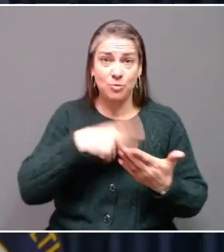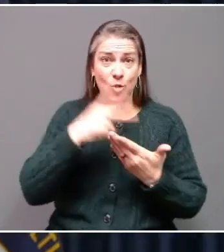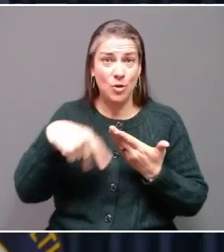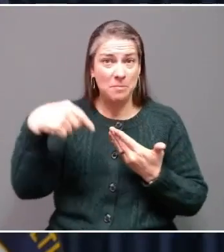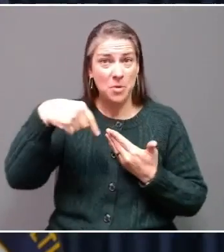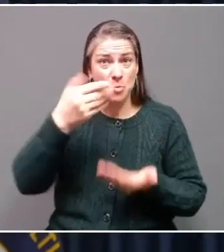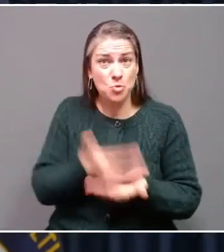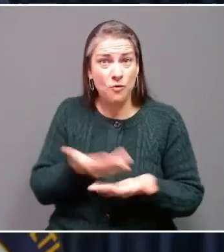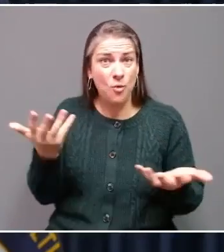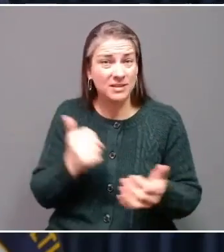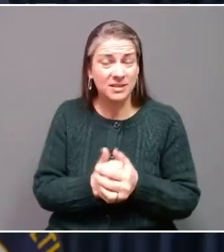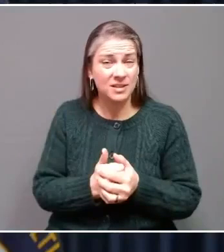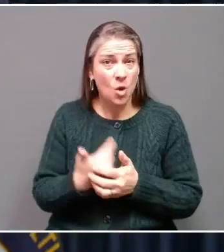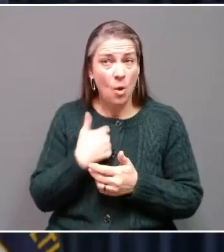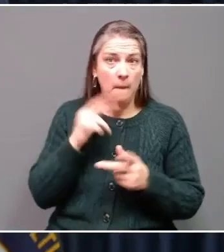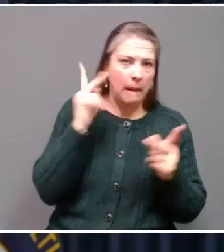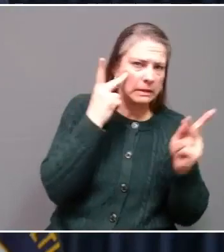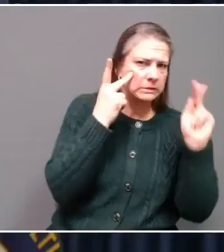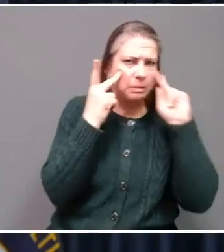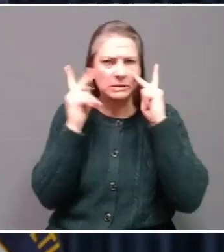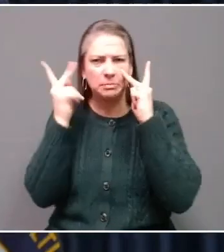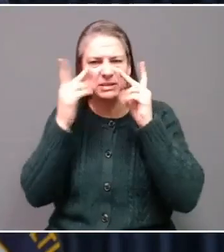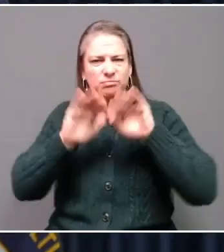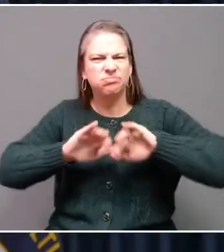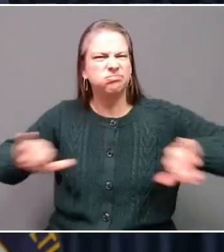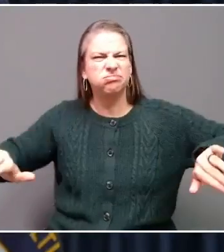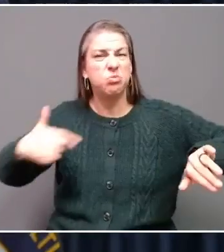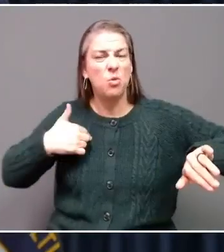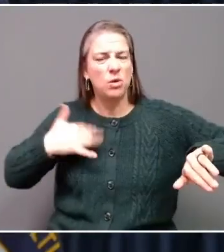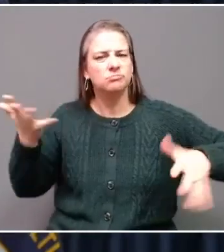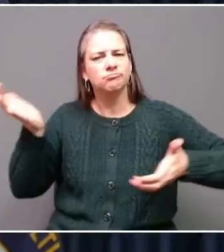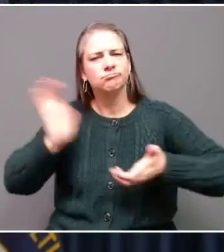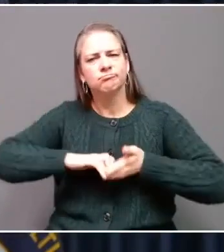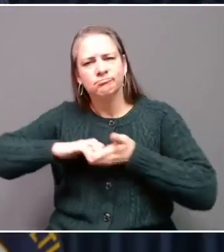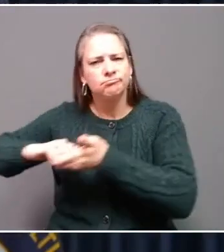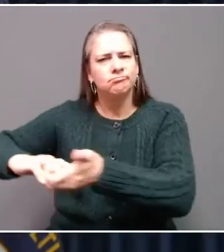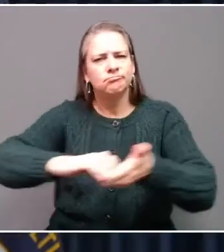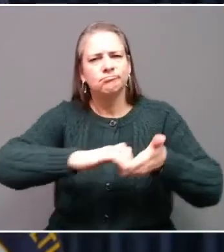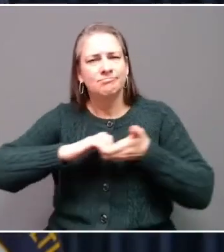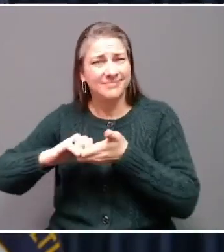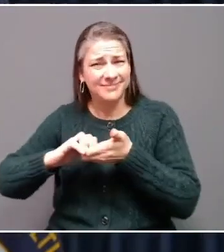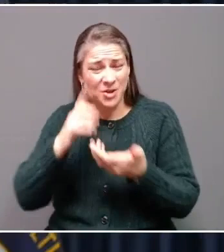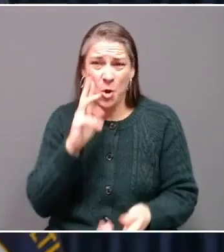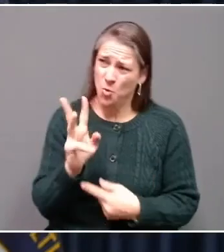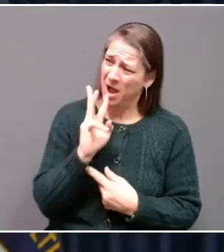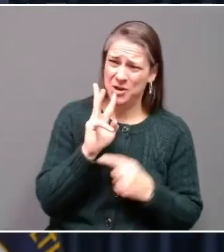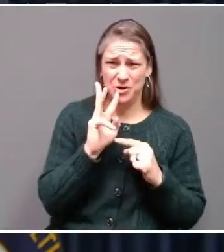stop politicizing everything. I mean, water and wastewater aren't Democrat or Republican, they're water or wastewater.